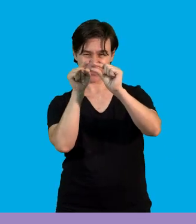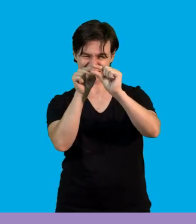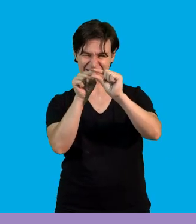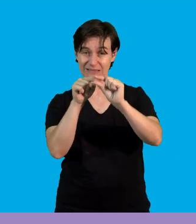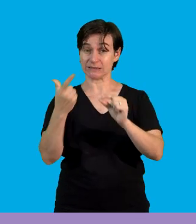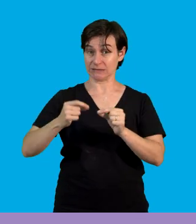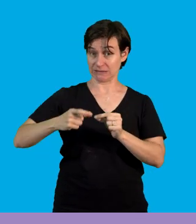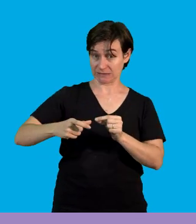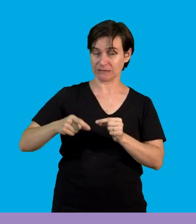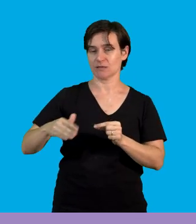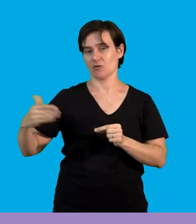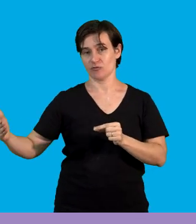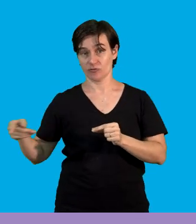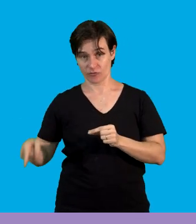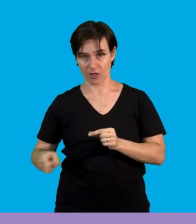on the right.